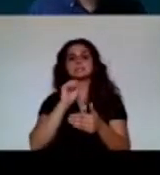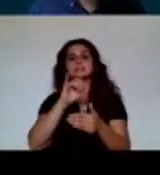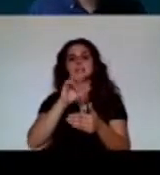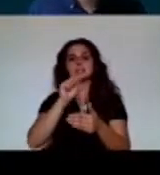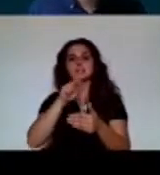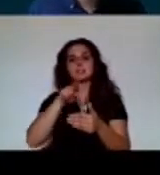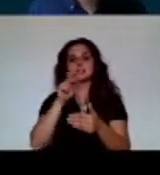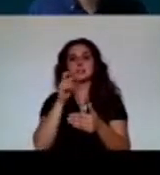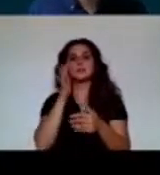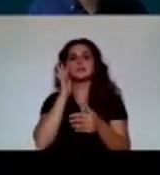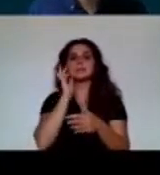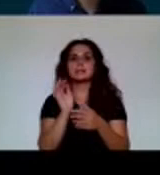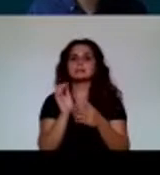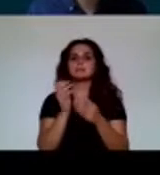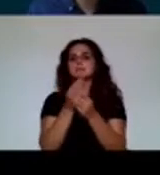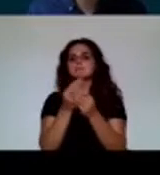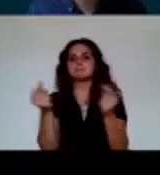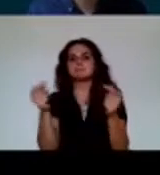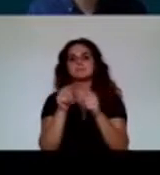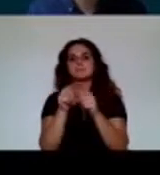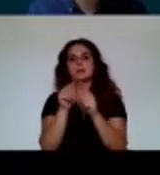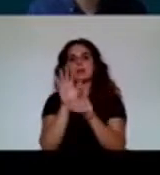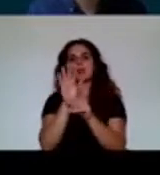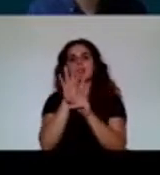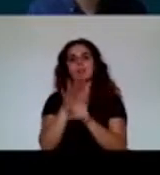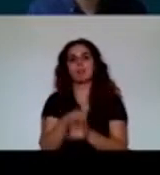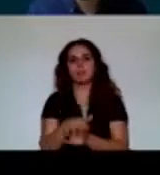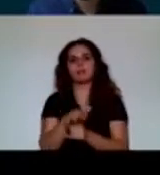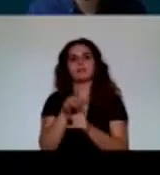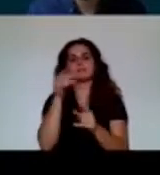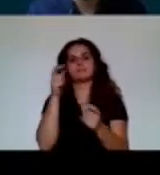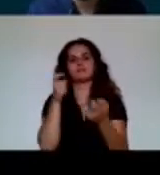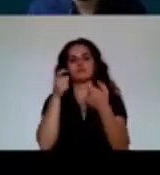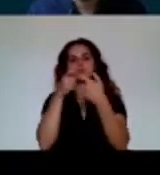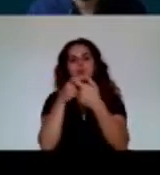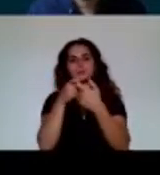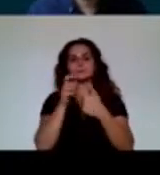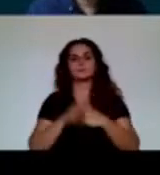to manage a stigmatized social identity.